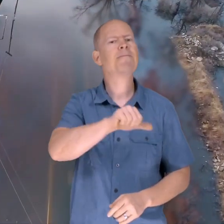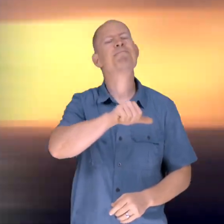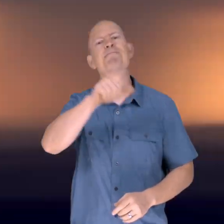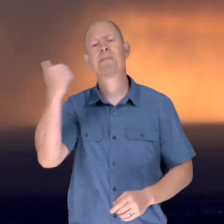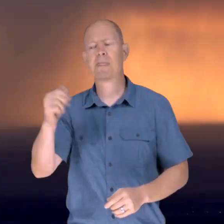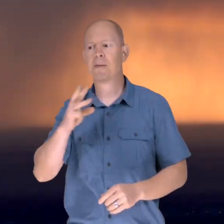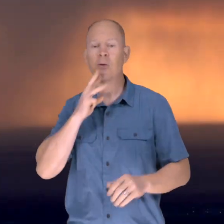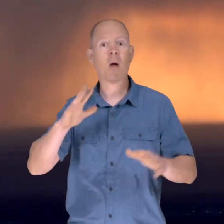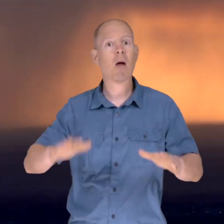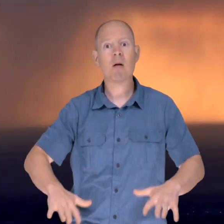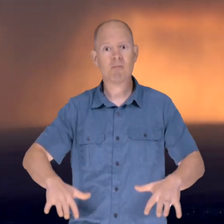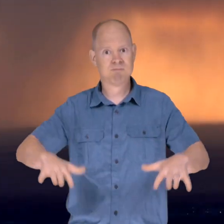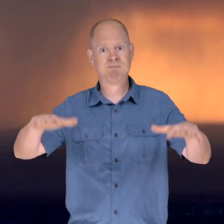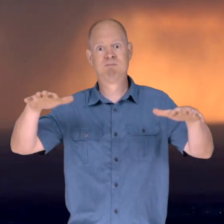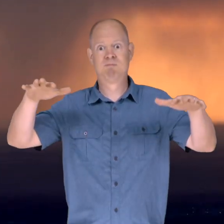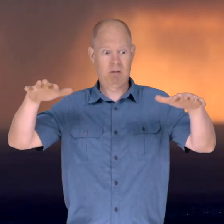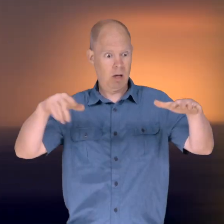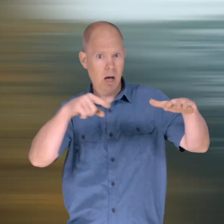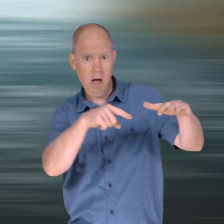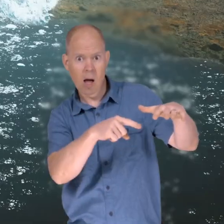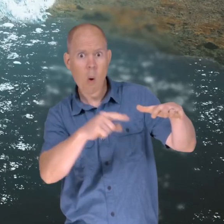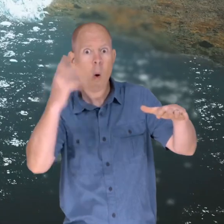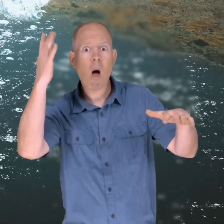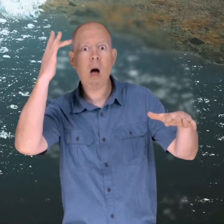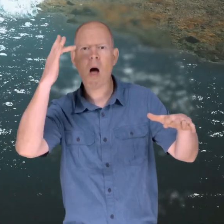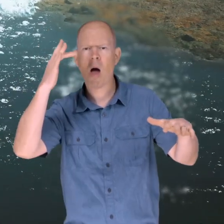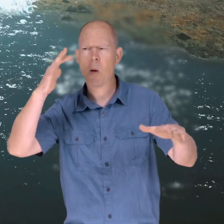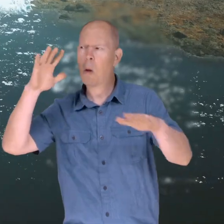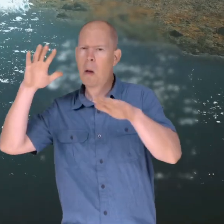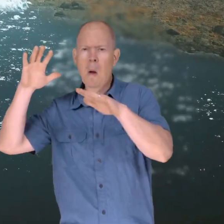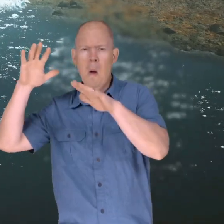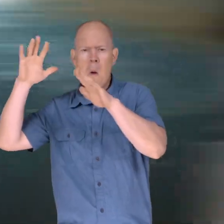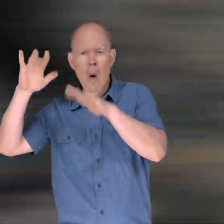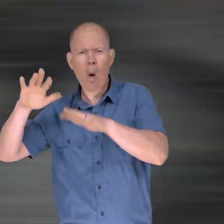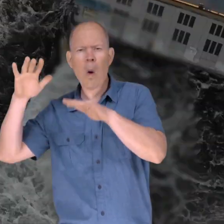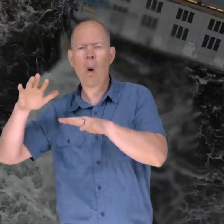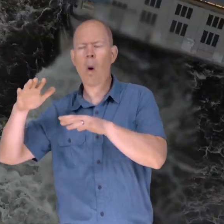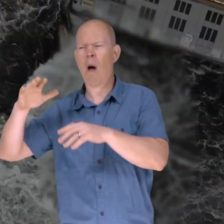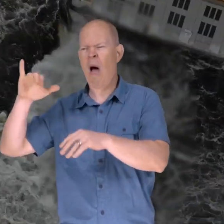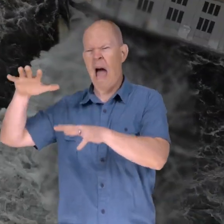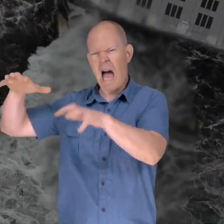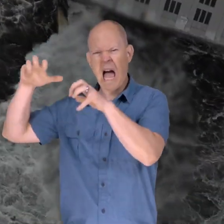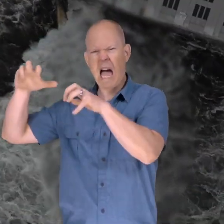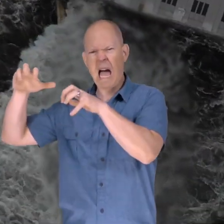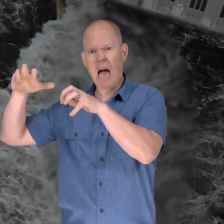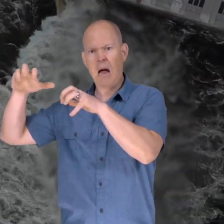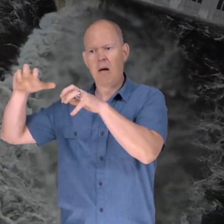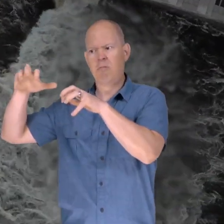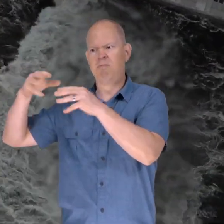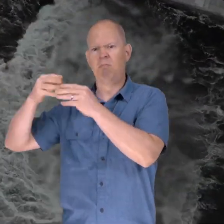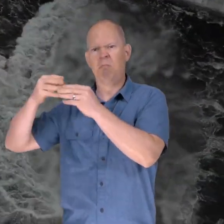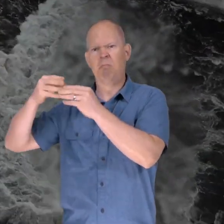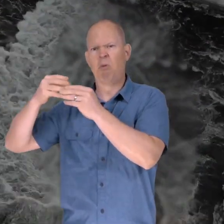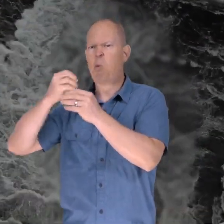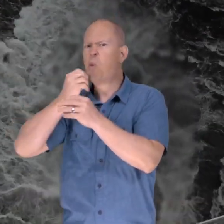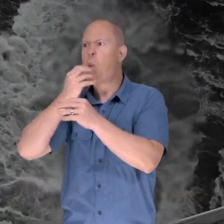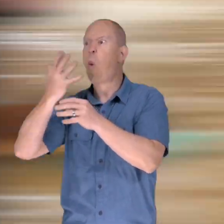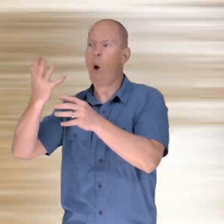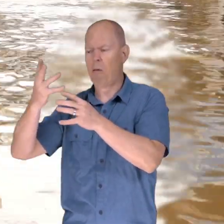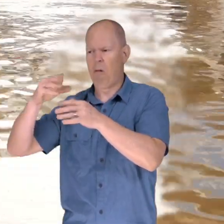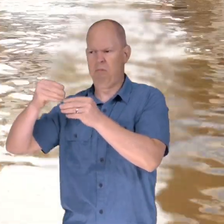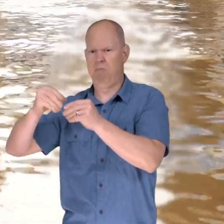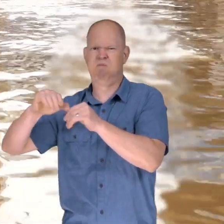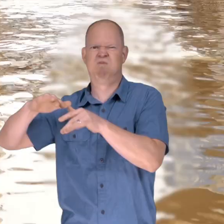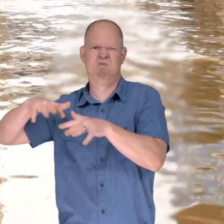Floods happen when there are heavy rains or melting ice and snow that overflow rivers and other bodies of water,